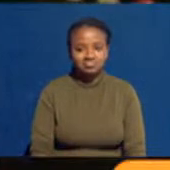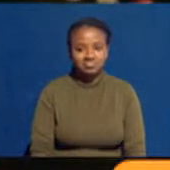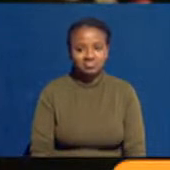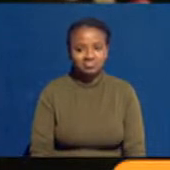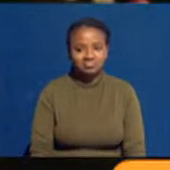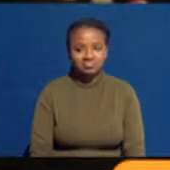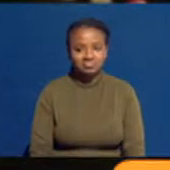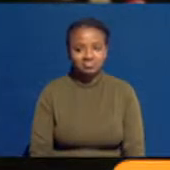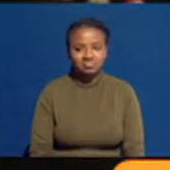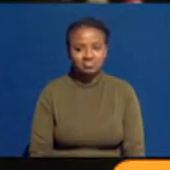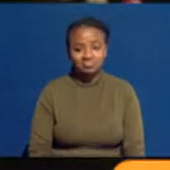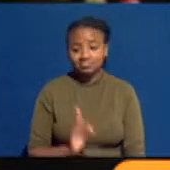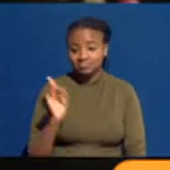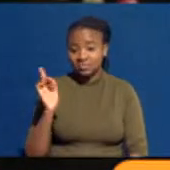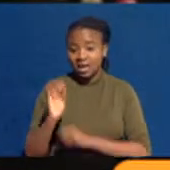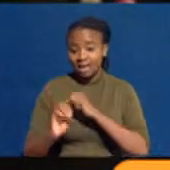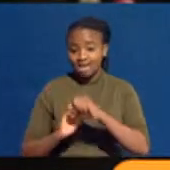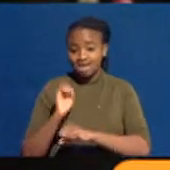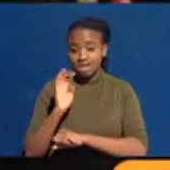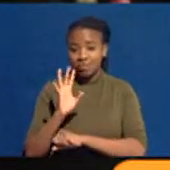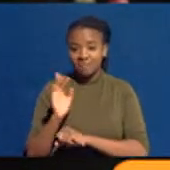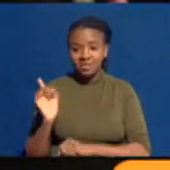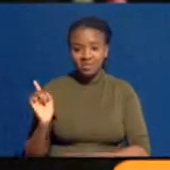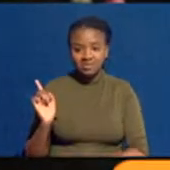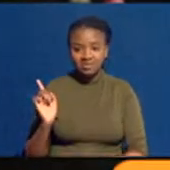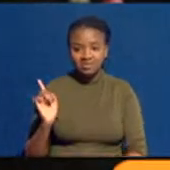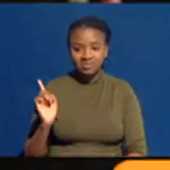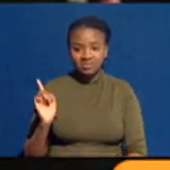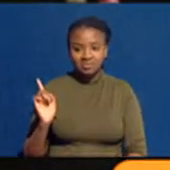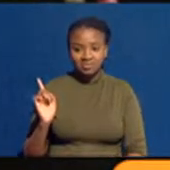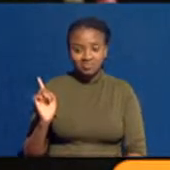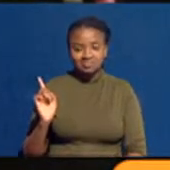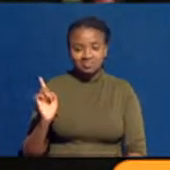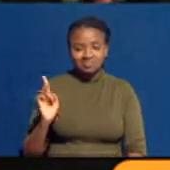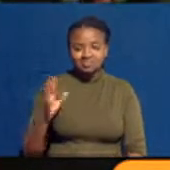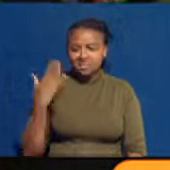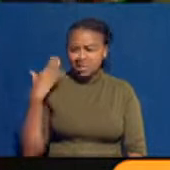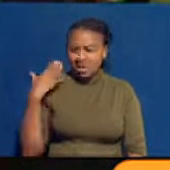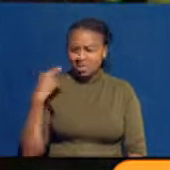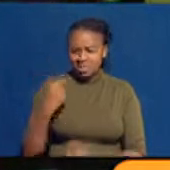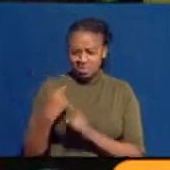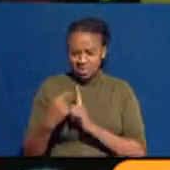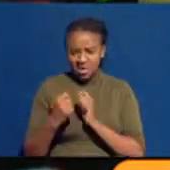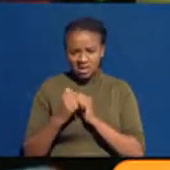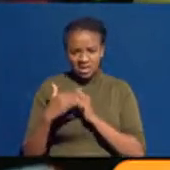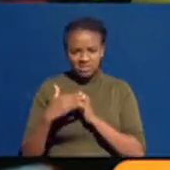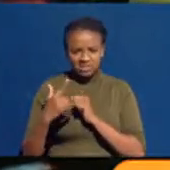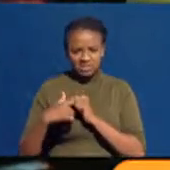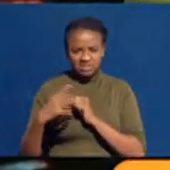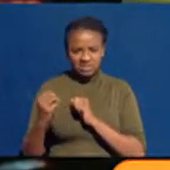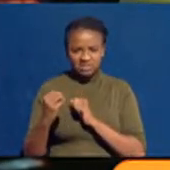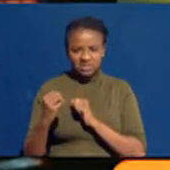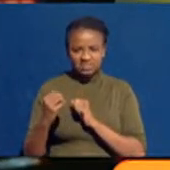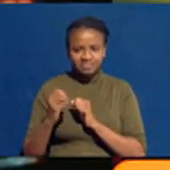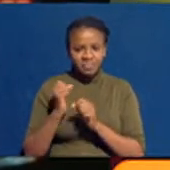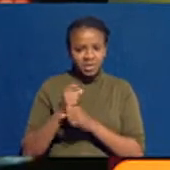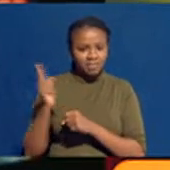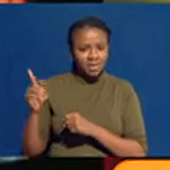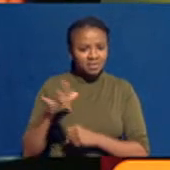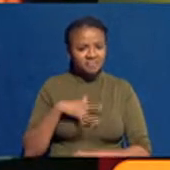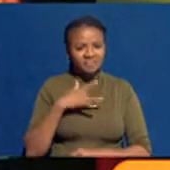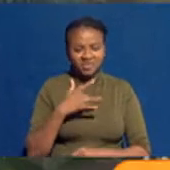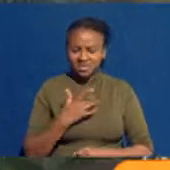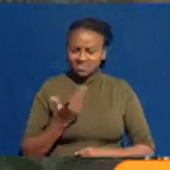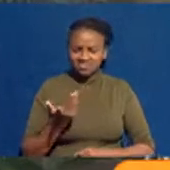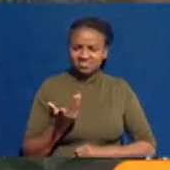sir. Nichols' character, Lieutenant Uhura, in the 1960s series, challenged racial stereotypes at the